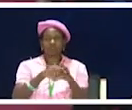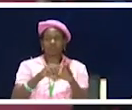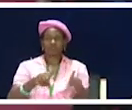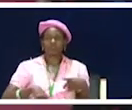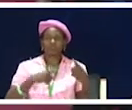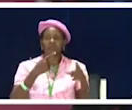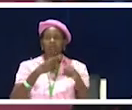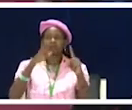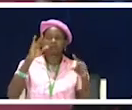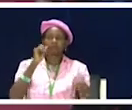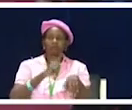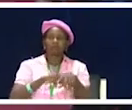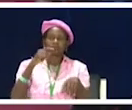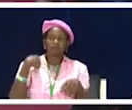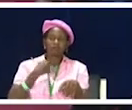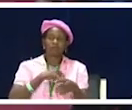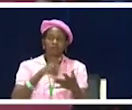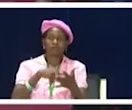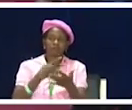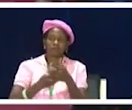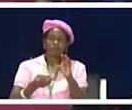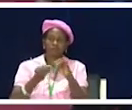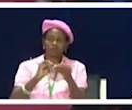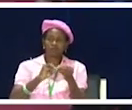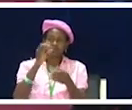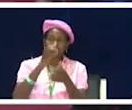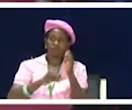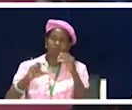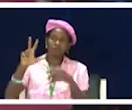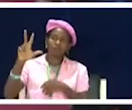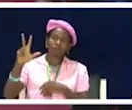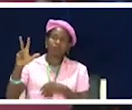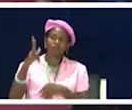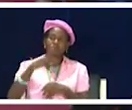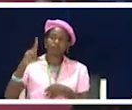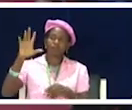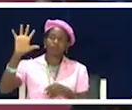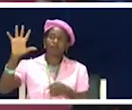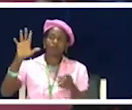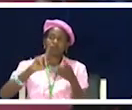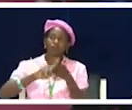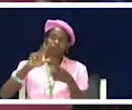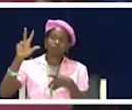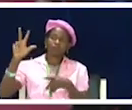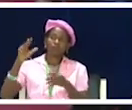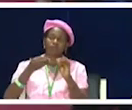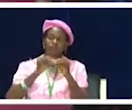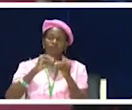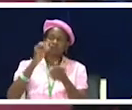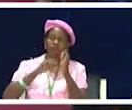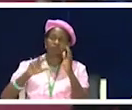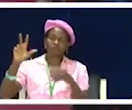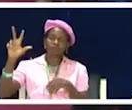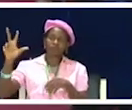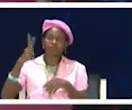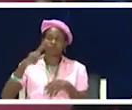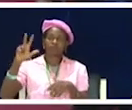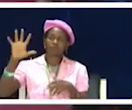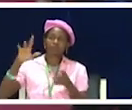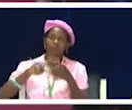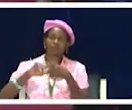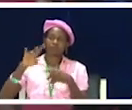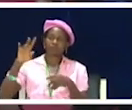But by the time we got to Numbers chapter 3, from verse 5 to 13, Numbers 3, 5 to 13,